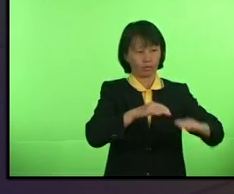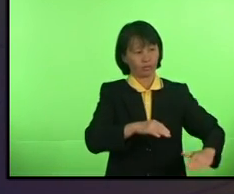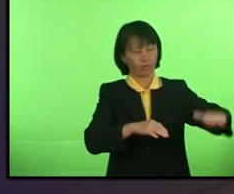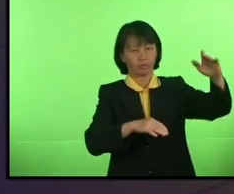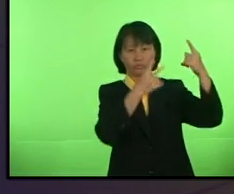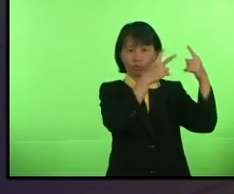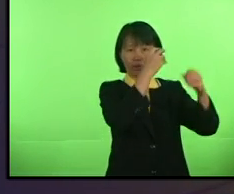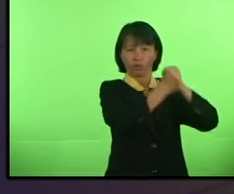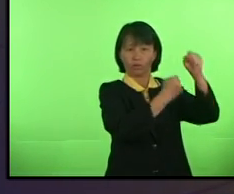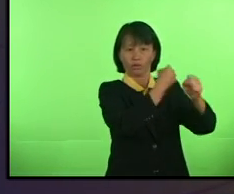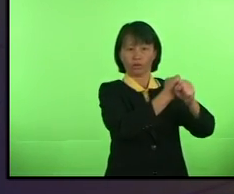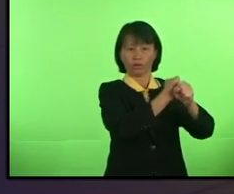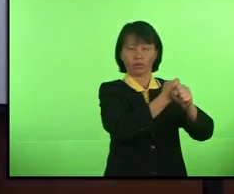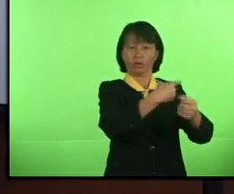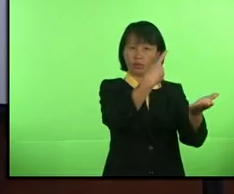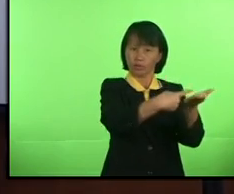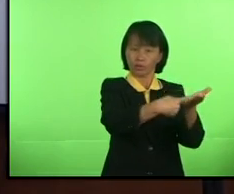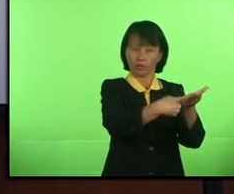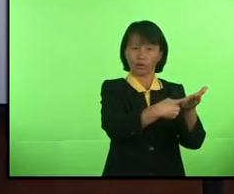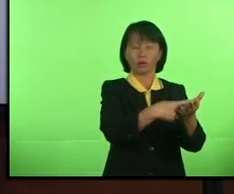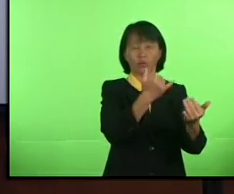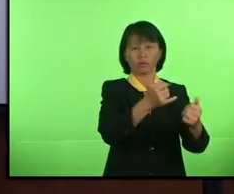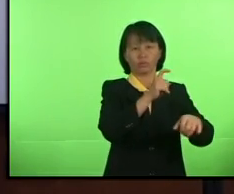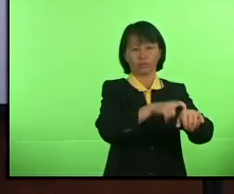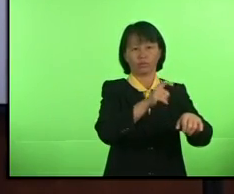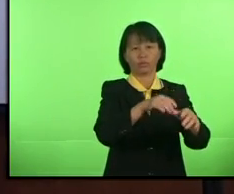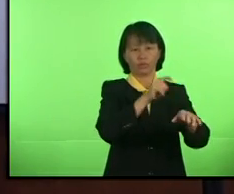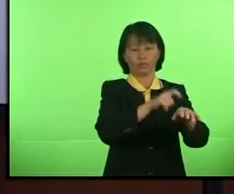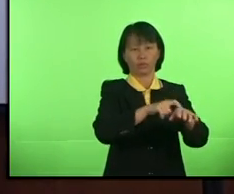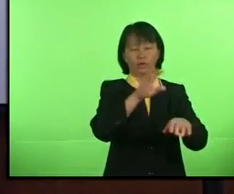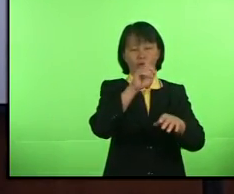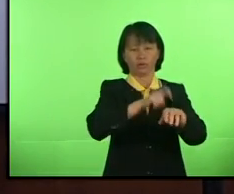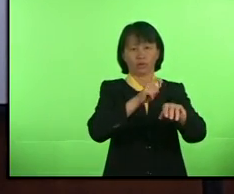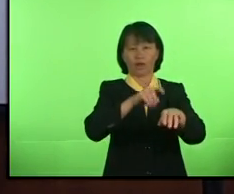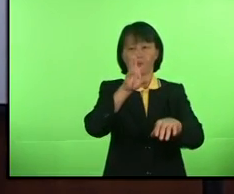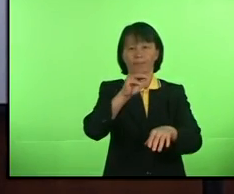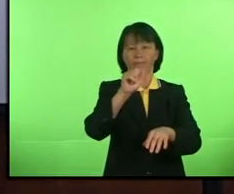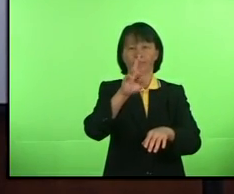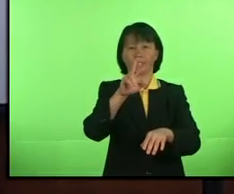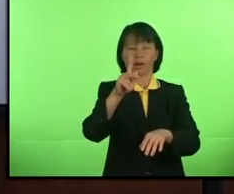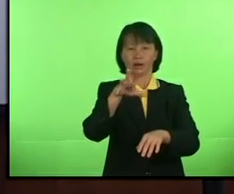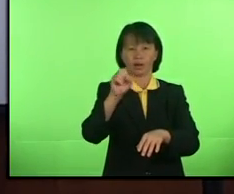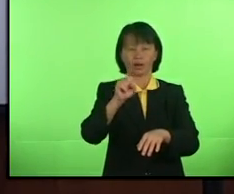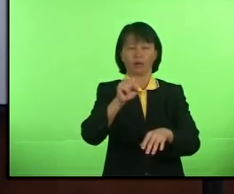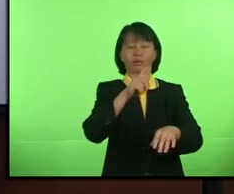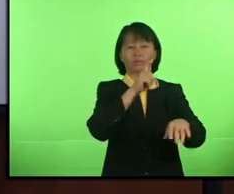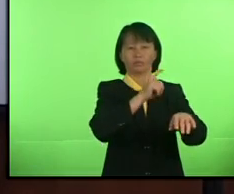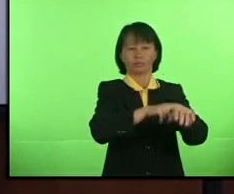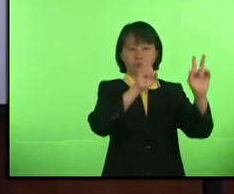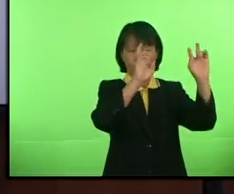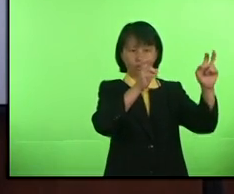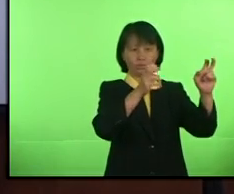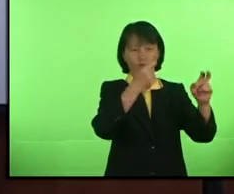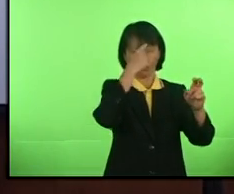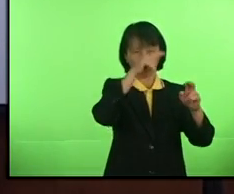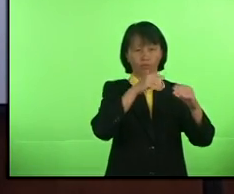are at least 12 years old. Discuss. So this shows time frame, time markers here. So this topic is suitable for